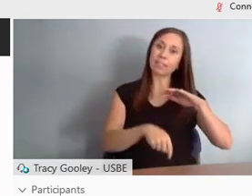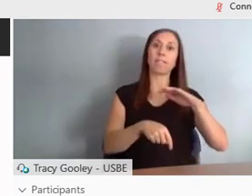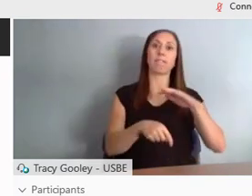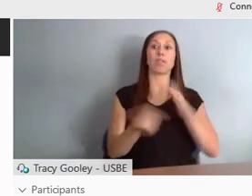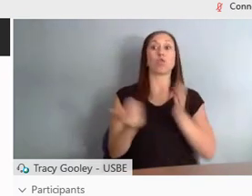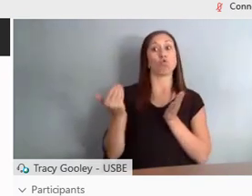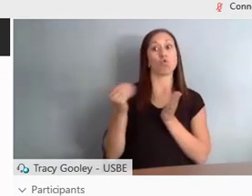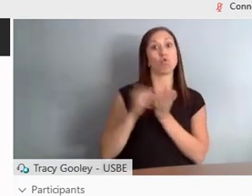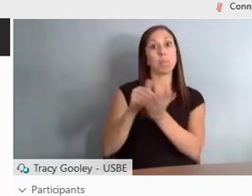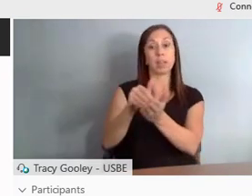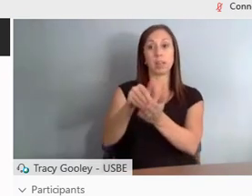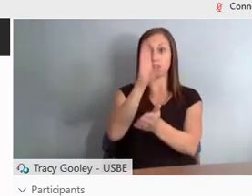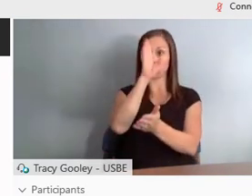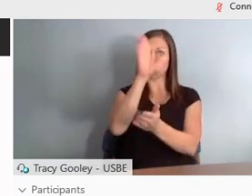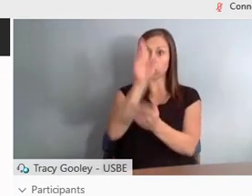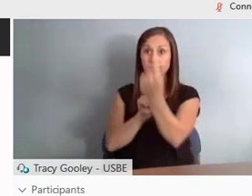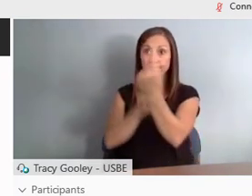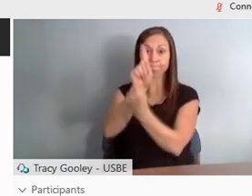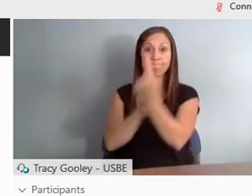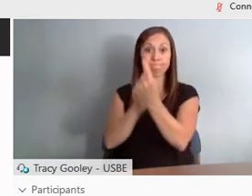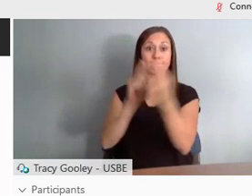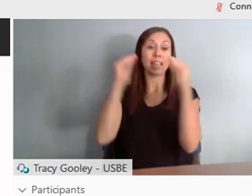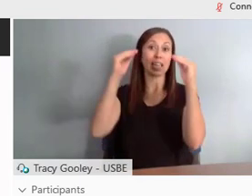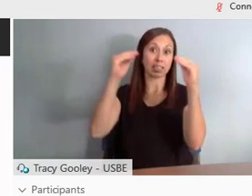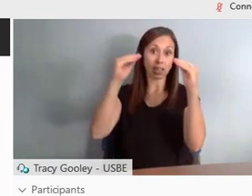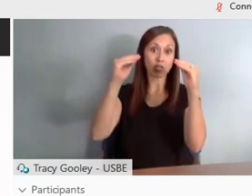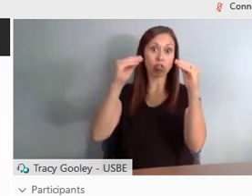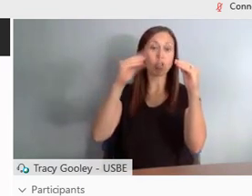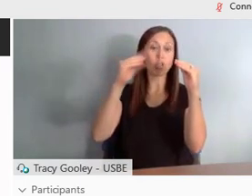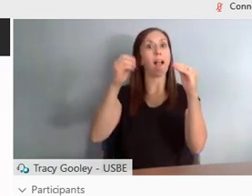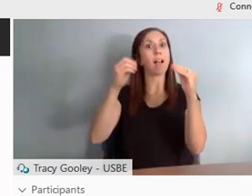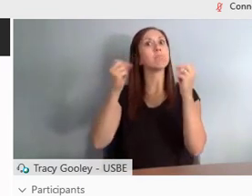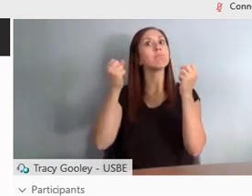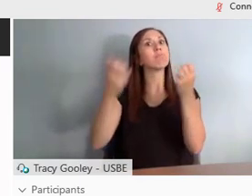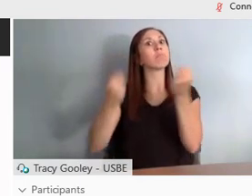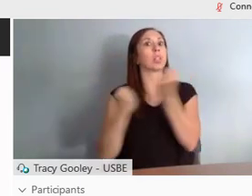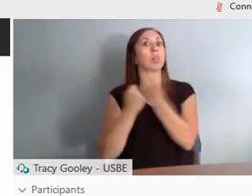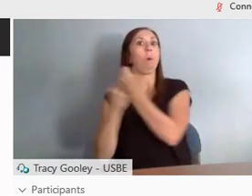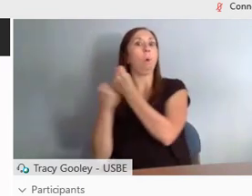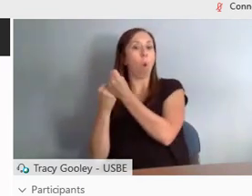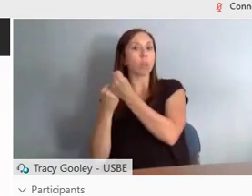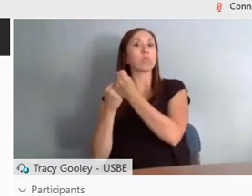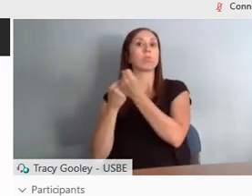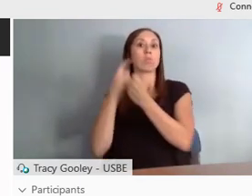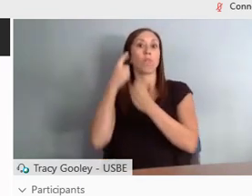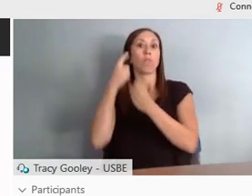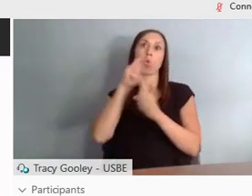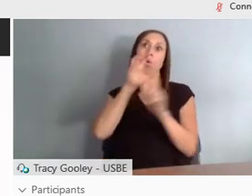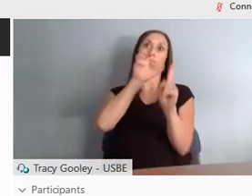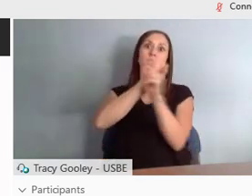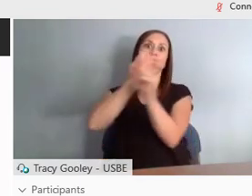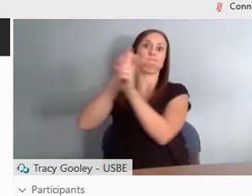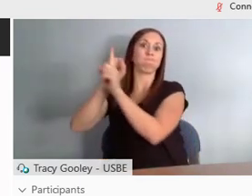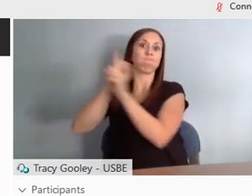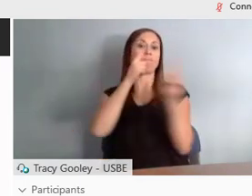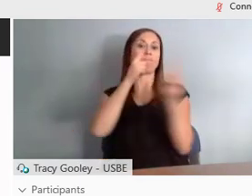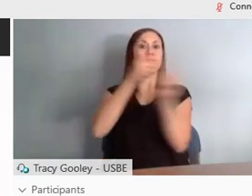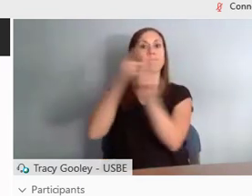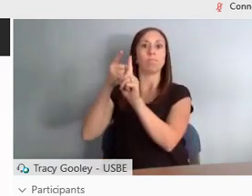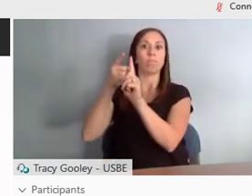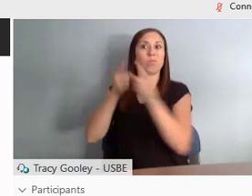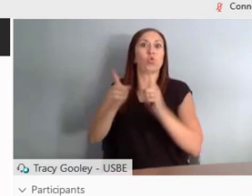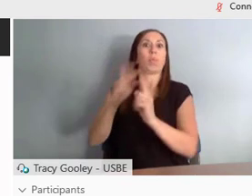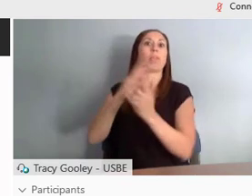repeated, direct, individualized instruction and substantial supports to achieve measurable gains in the